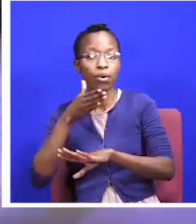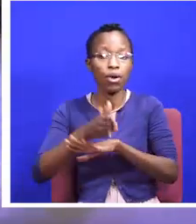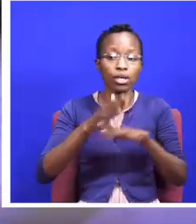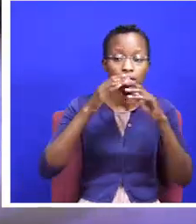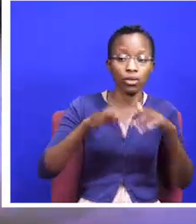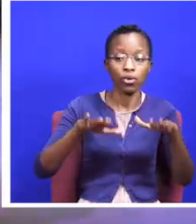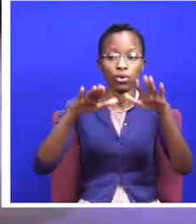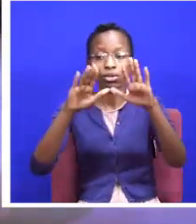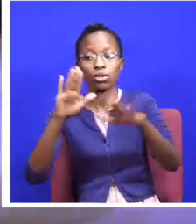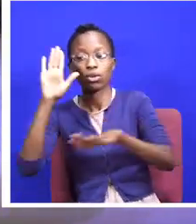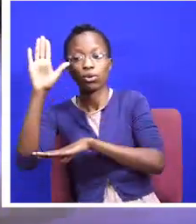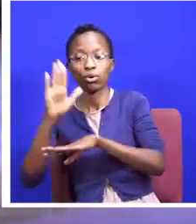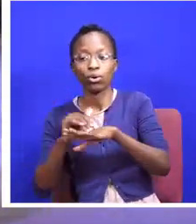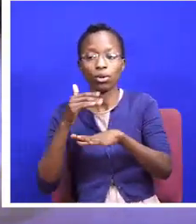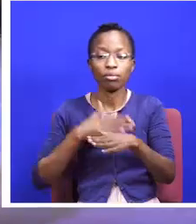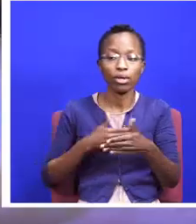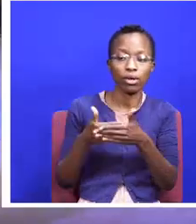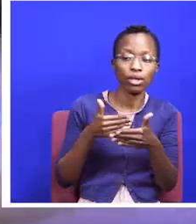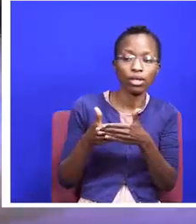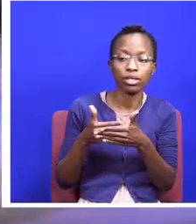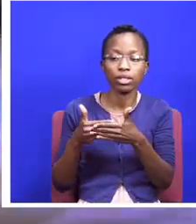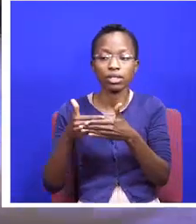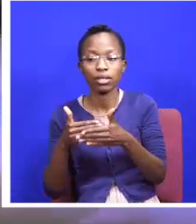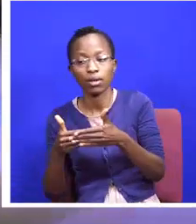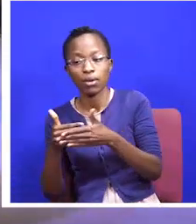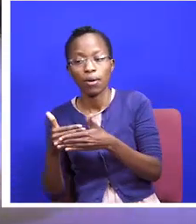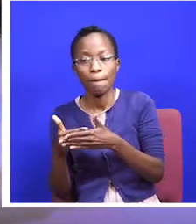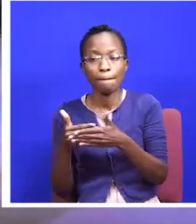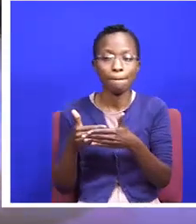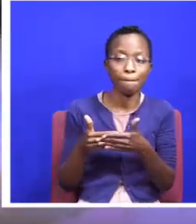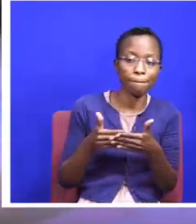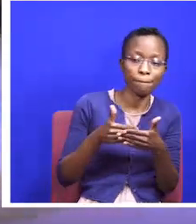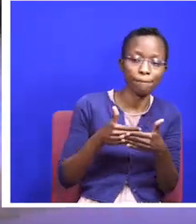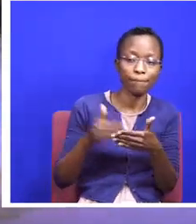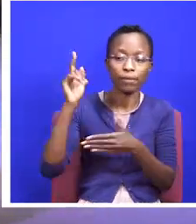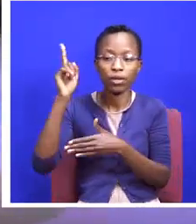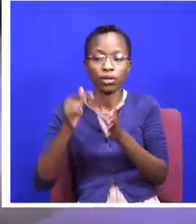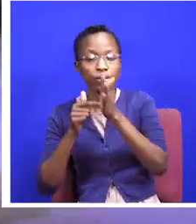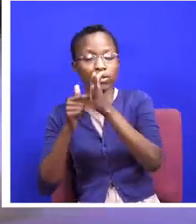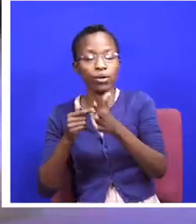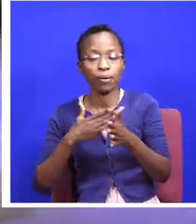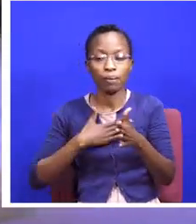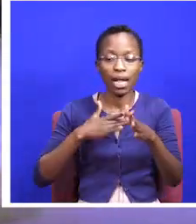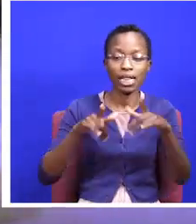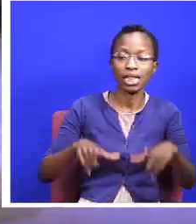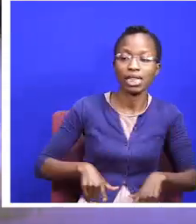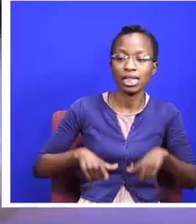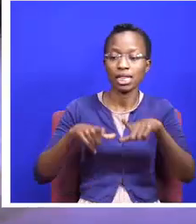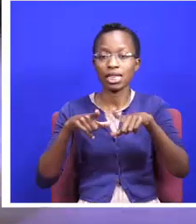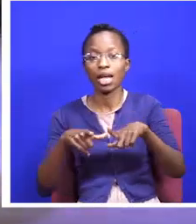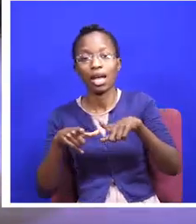name across the ocean. You pulled me closer, the current